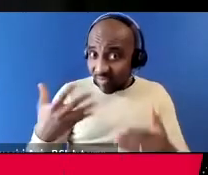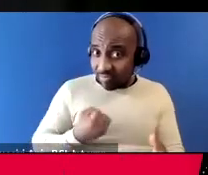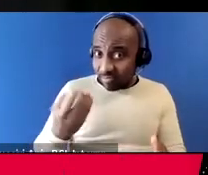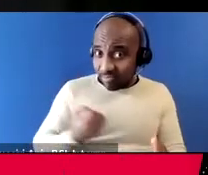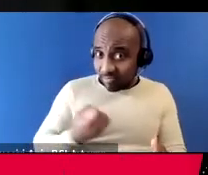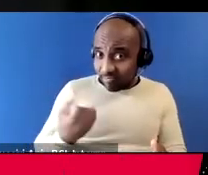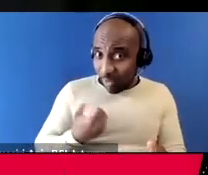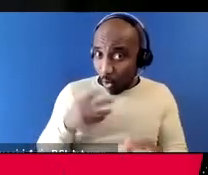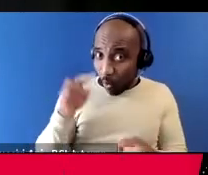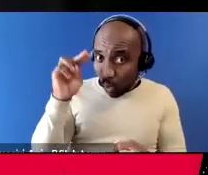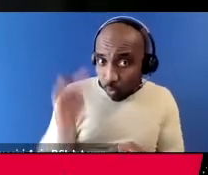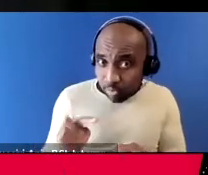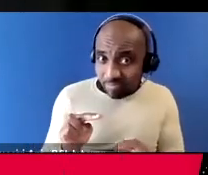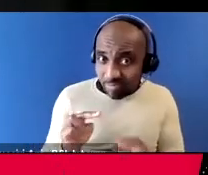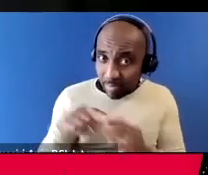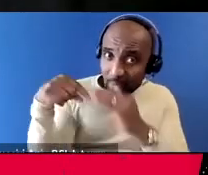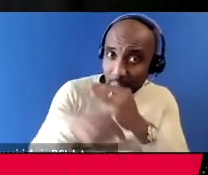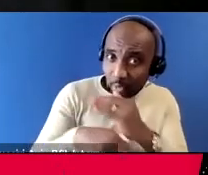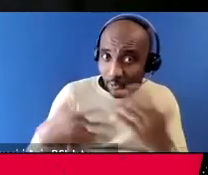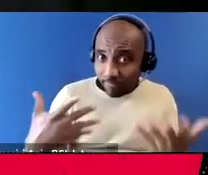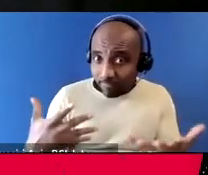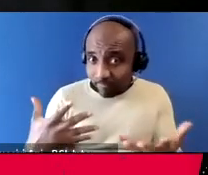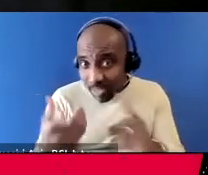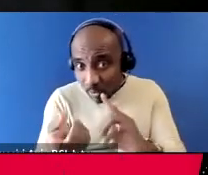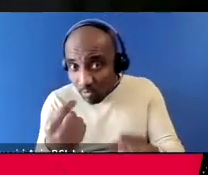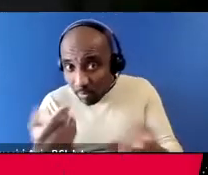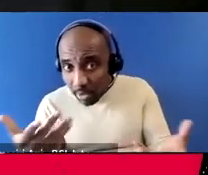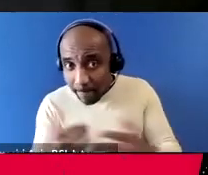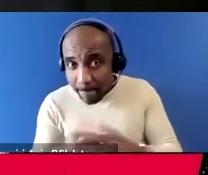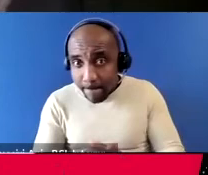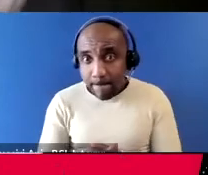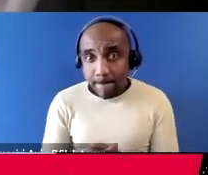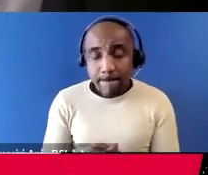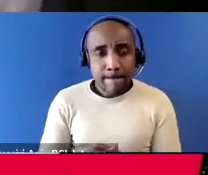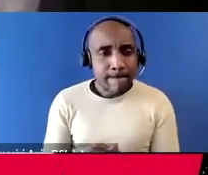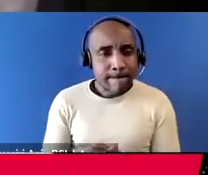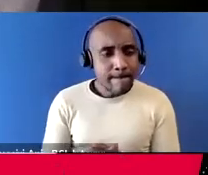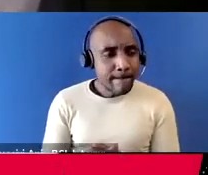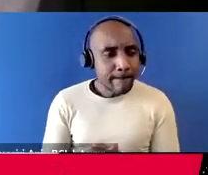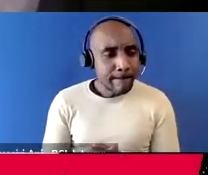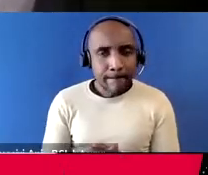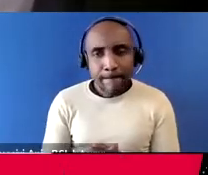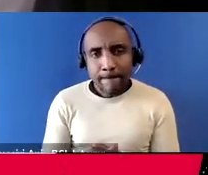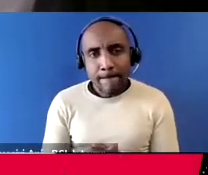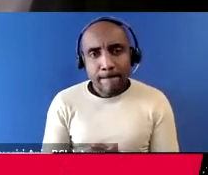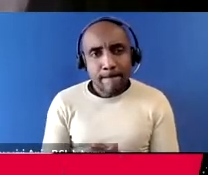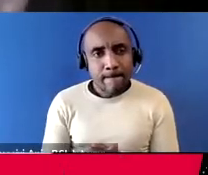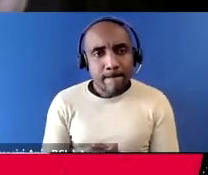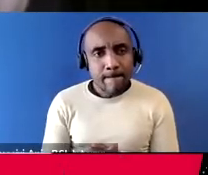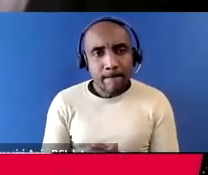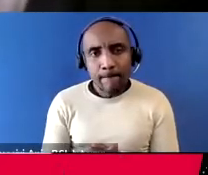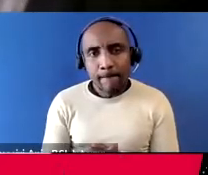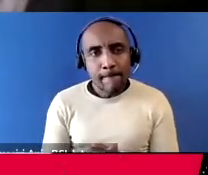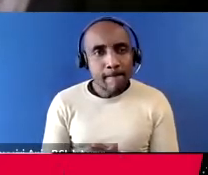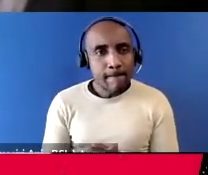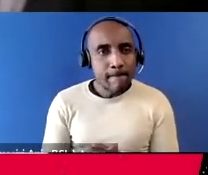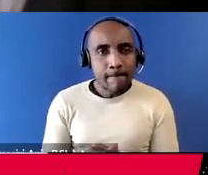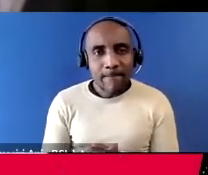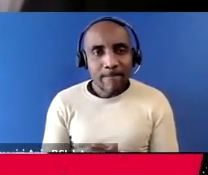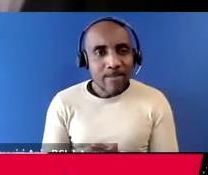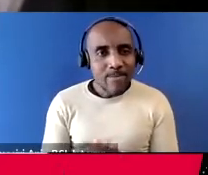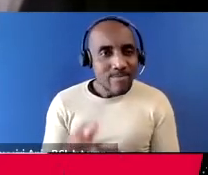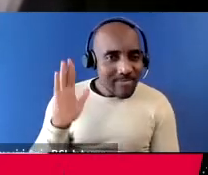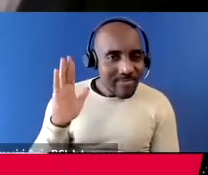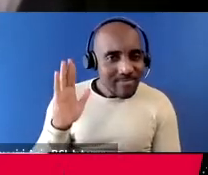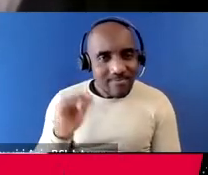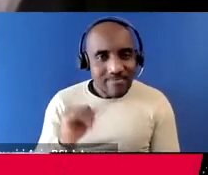initial intervention. So you can, I think Sam has put in the written responses